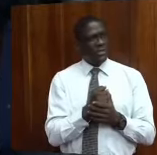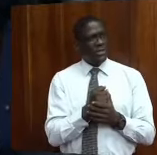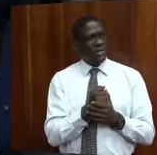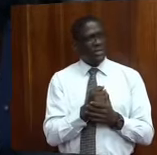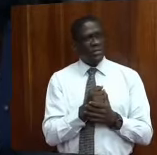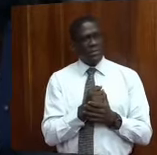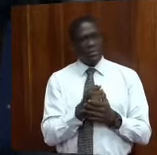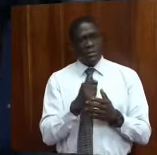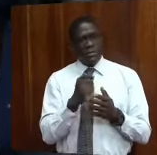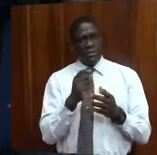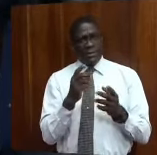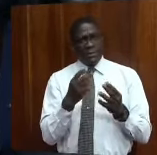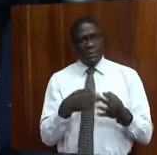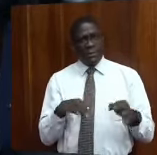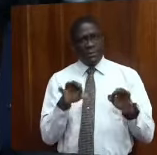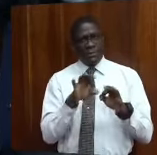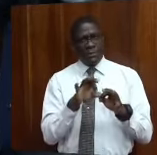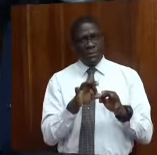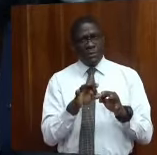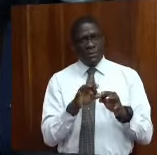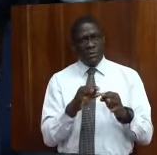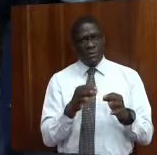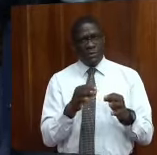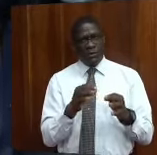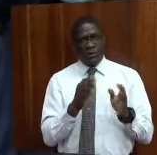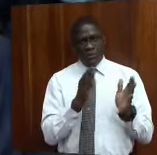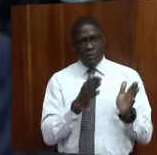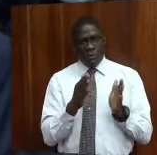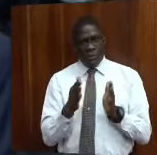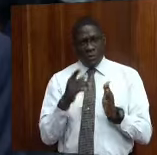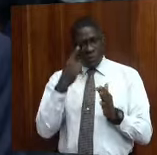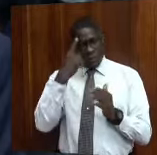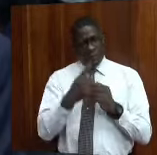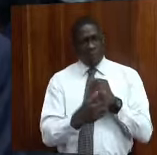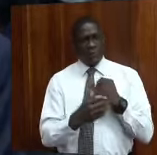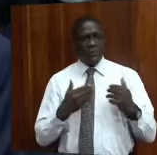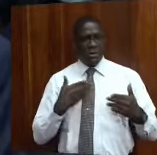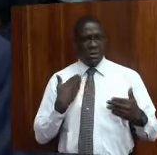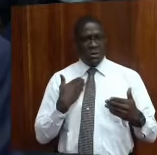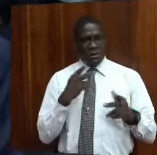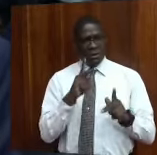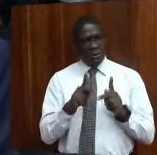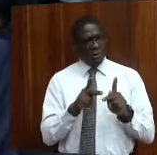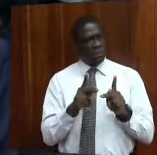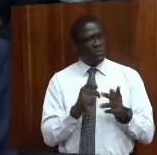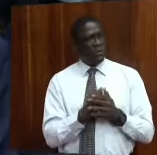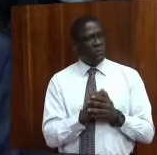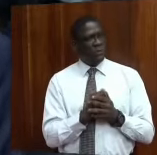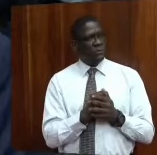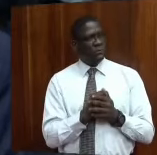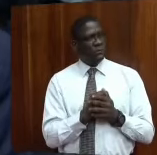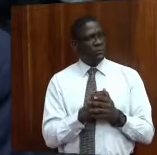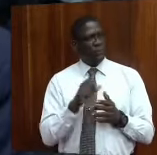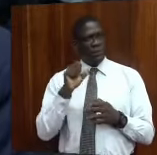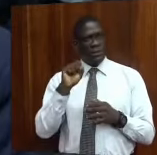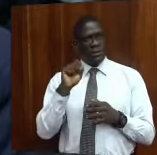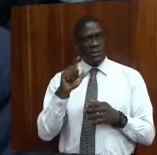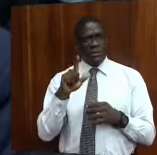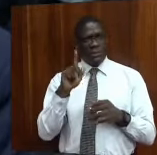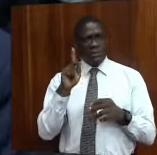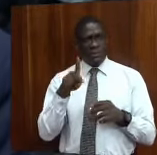It was the Solution Labour Party which began the process of modernizing the health infrastructure of the country, because